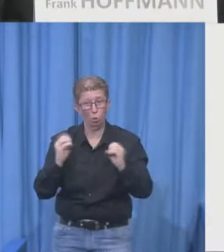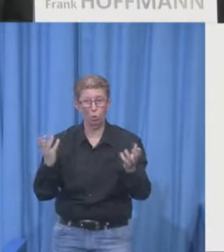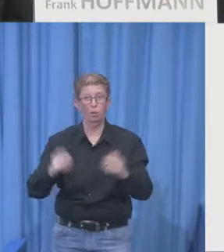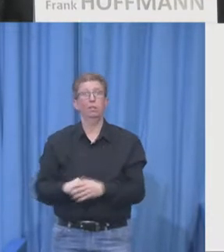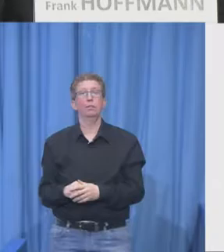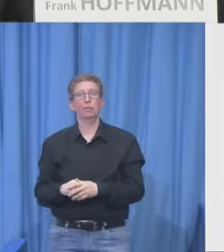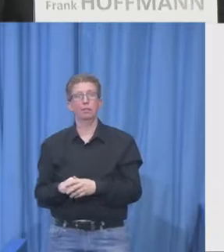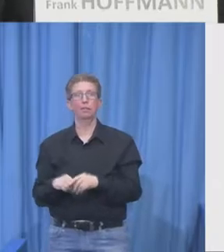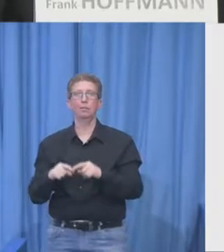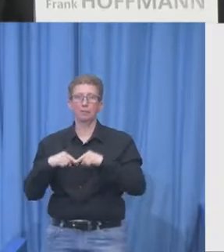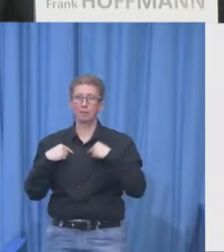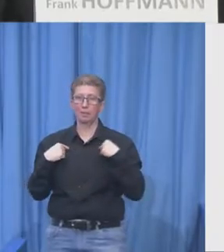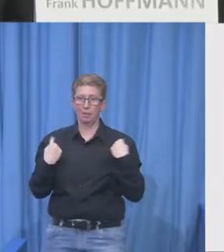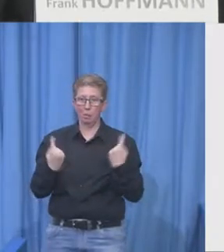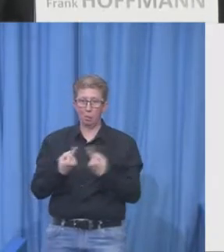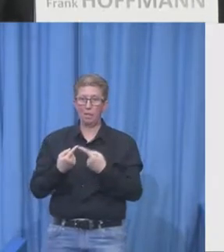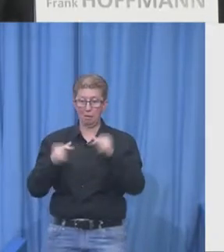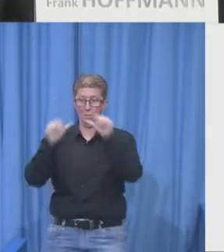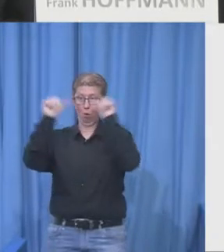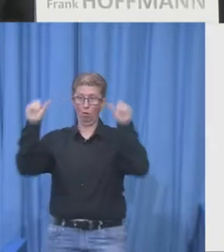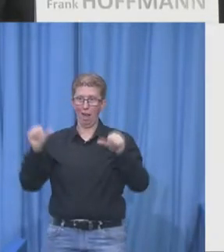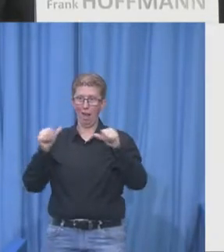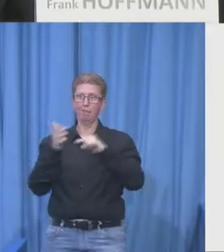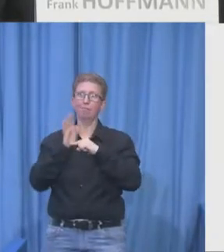this model.